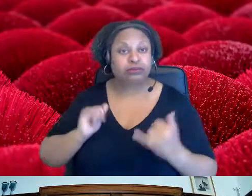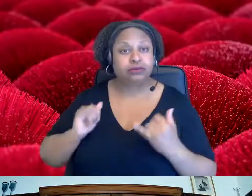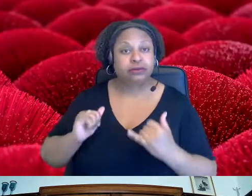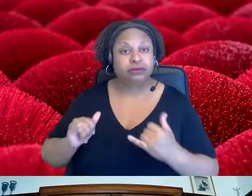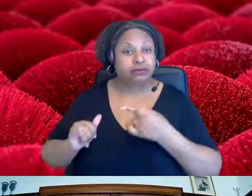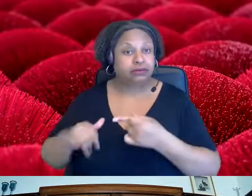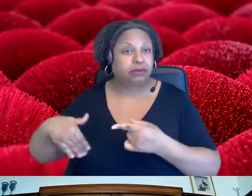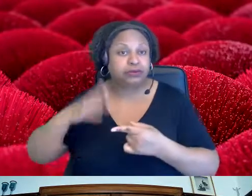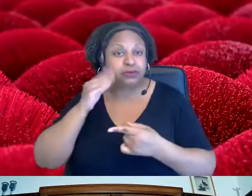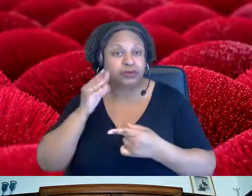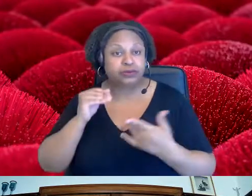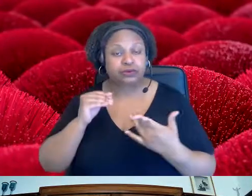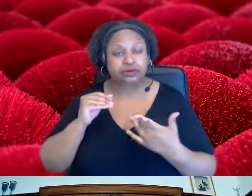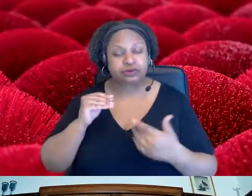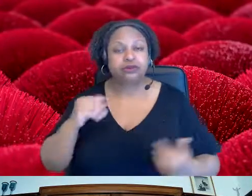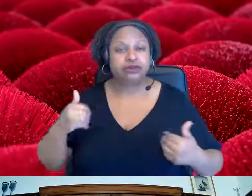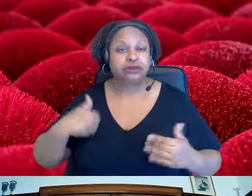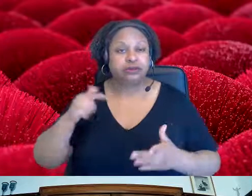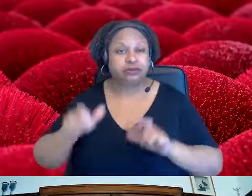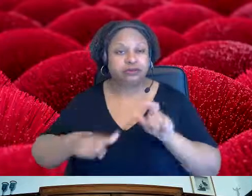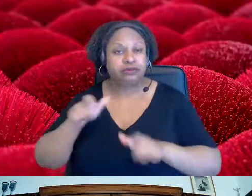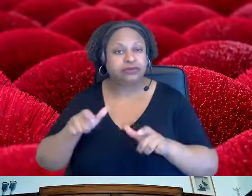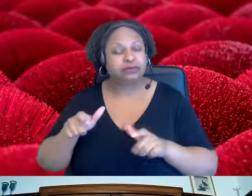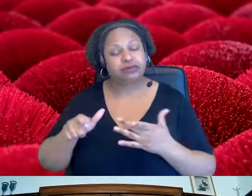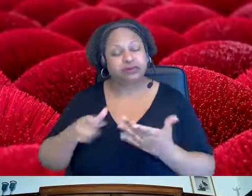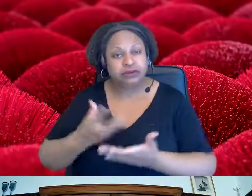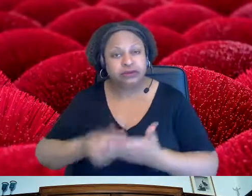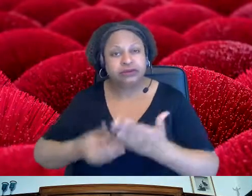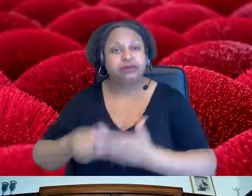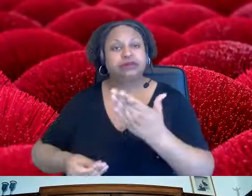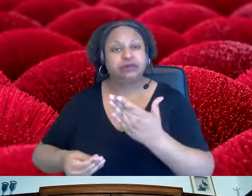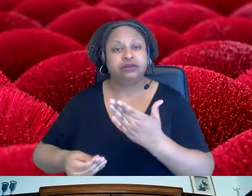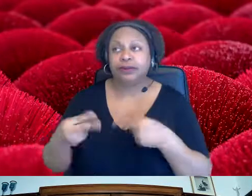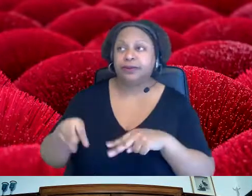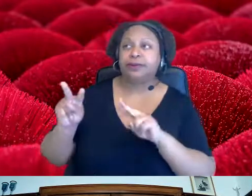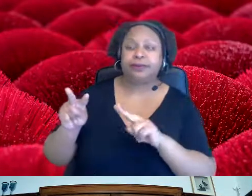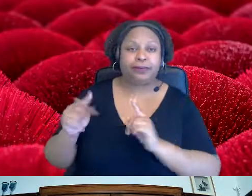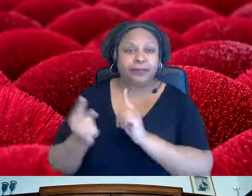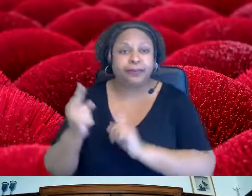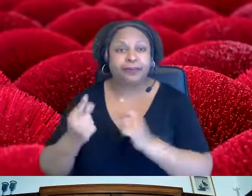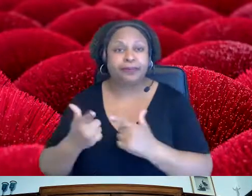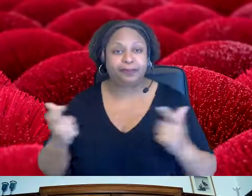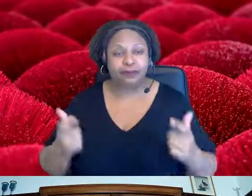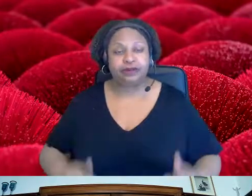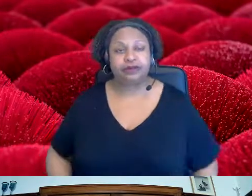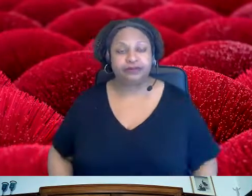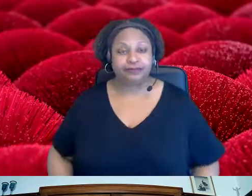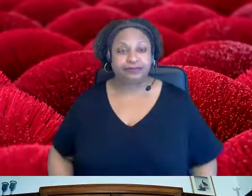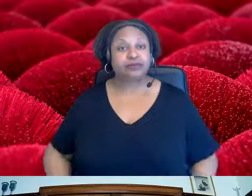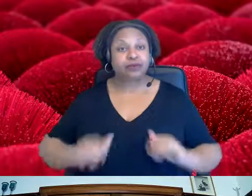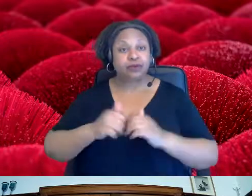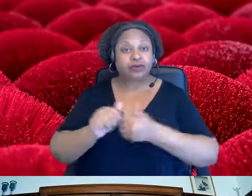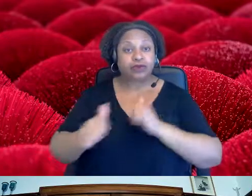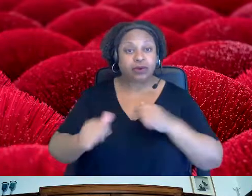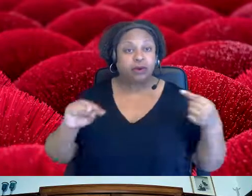And I think a way potentially to try to avoid some of that harm that has happened and